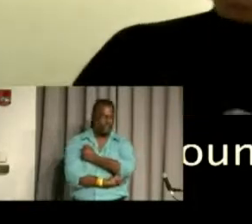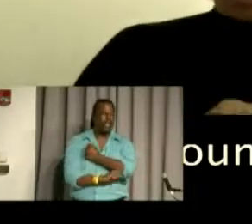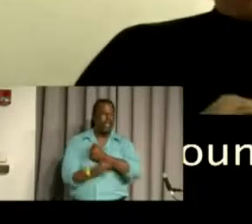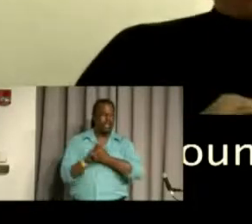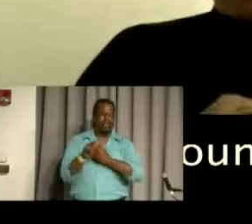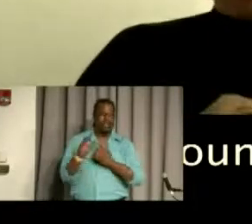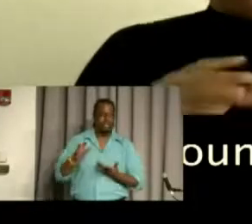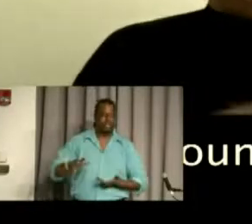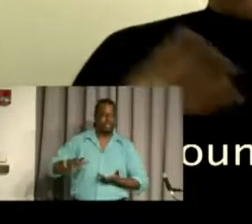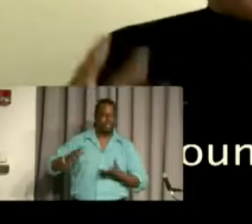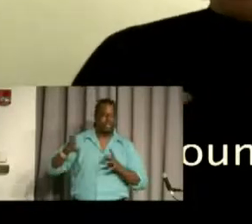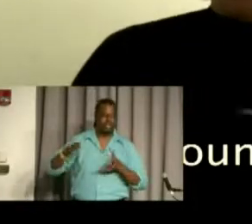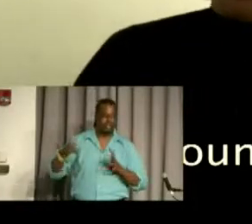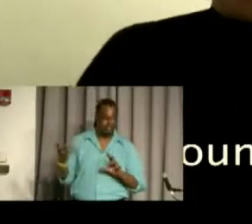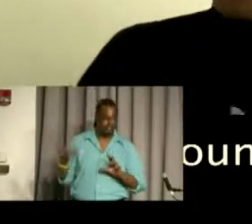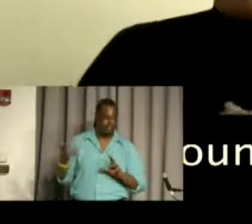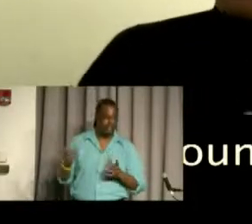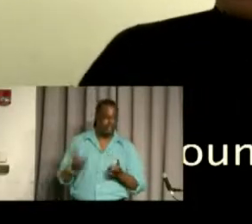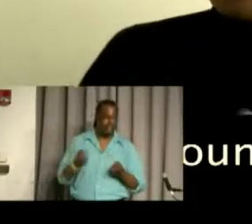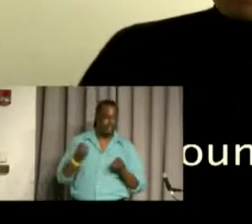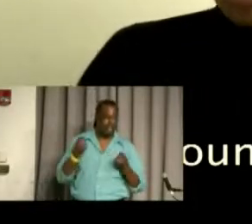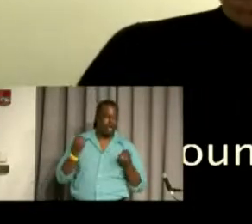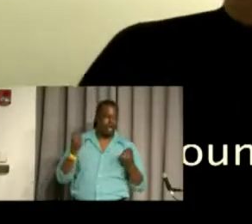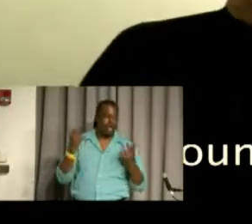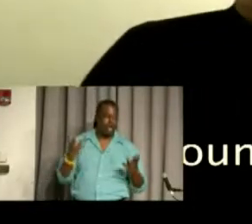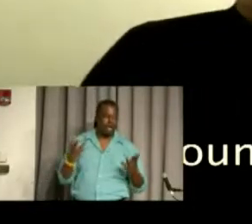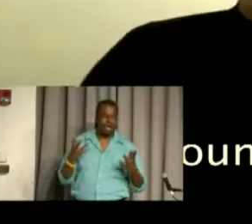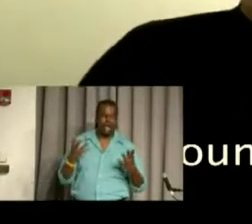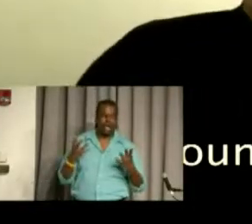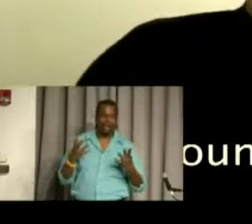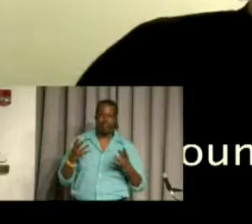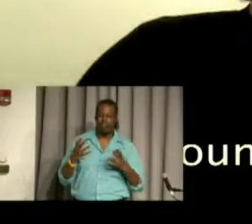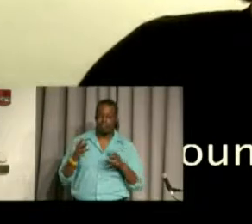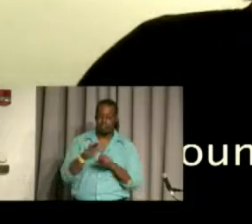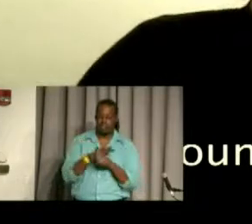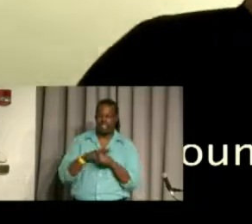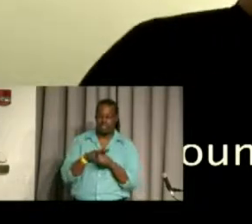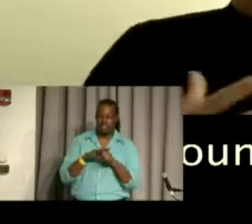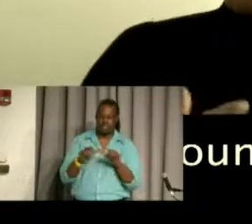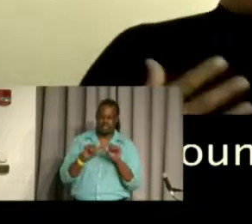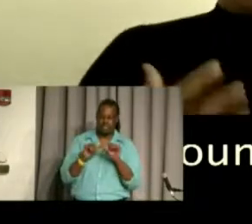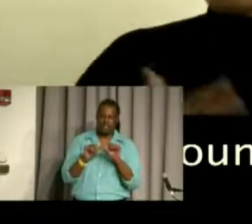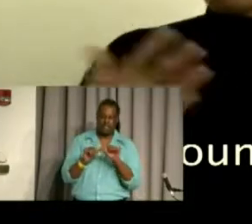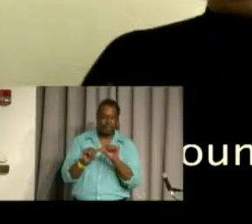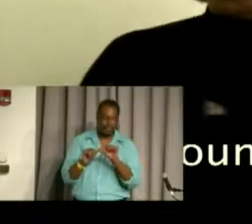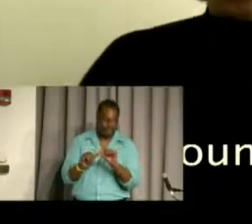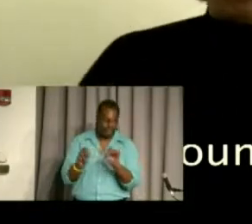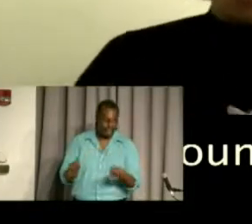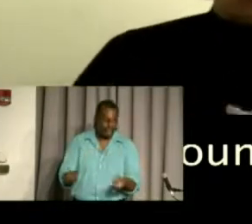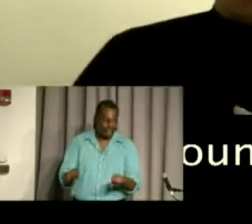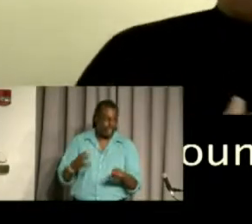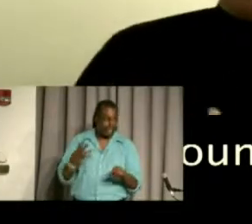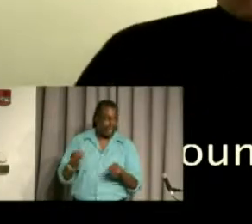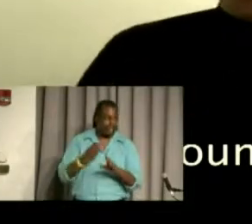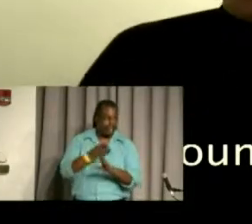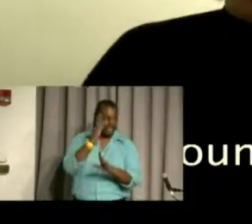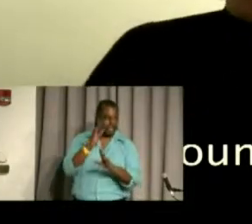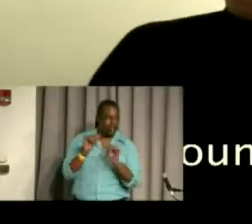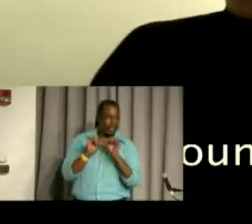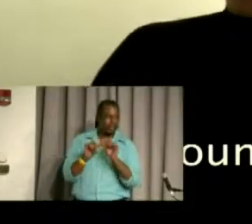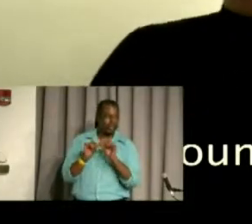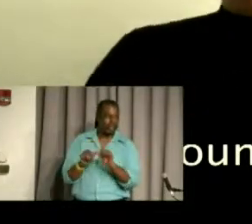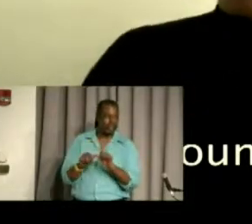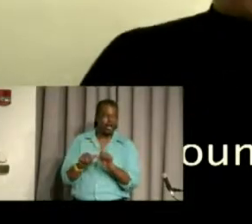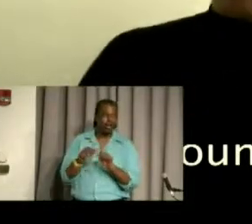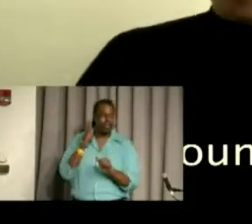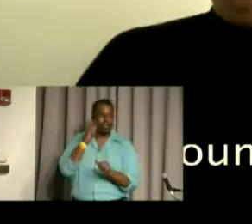disrupted the ecological sustainability of this region. And it is a direct continuation of the spatial patterns